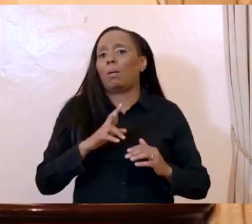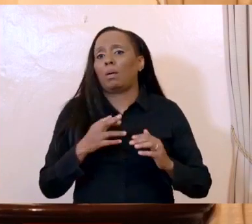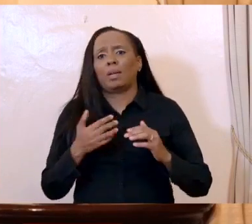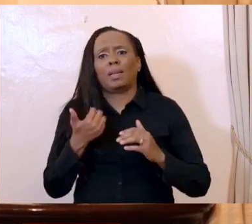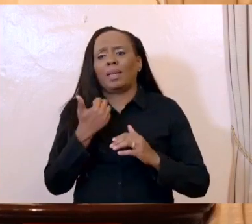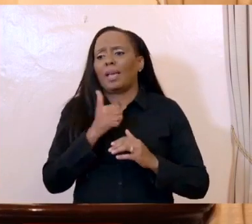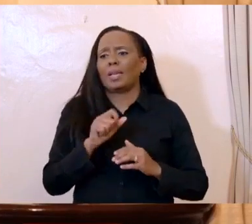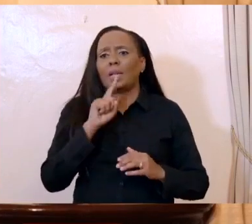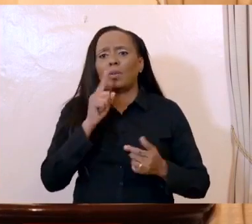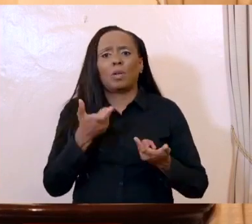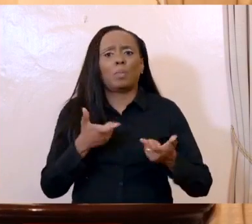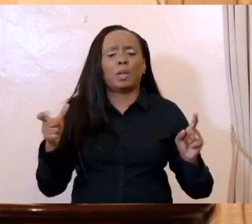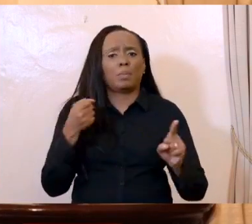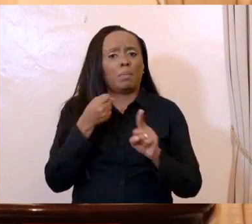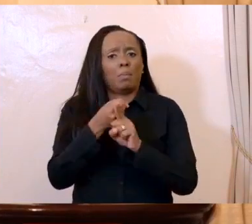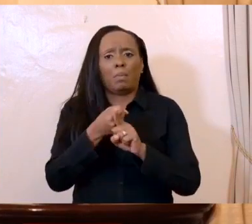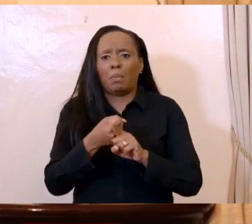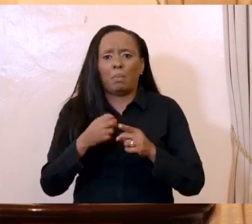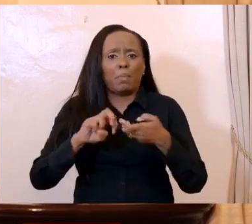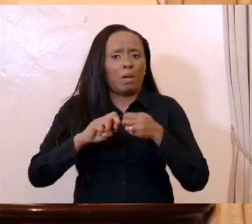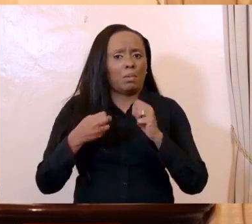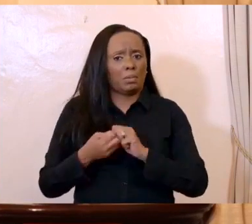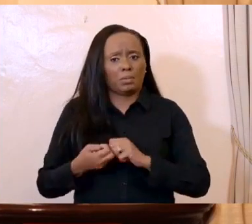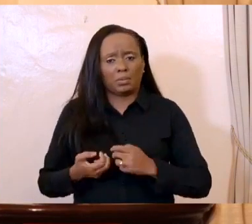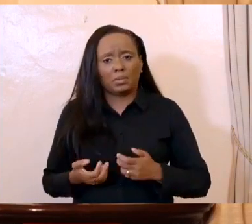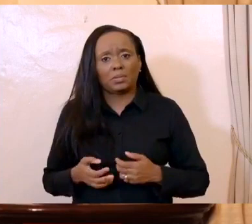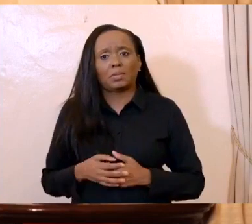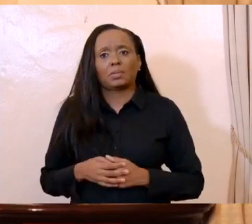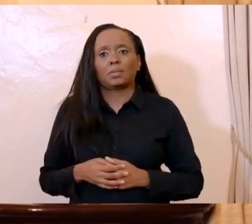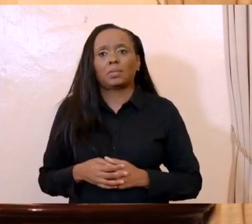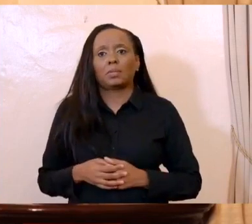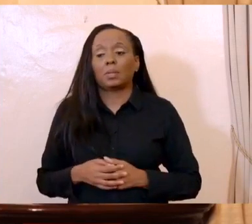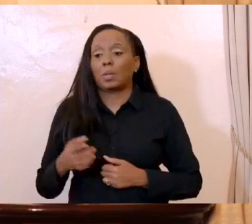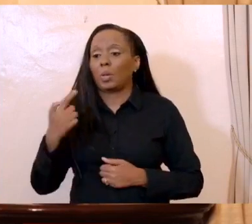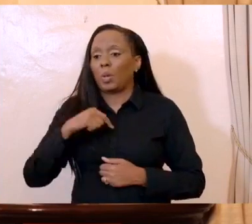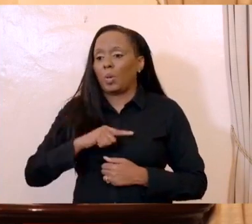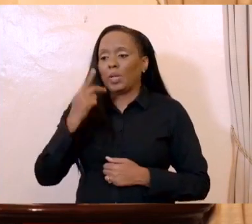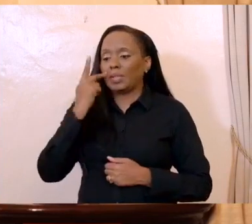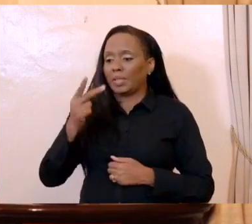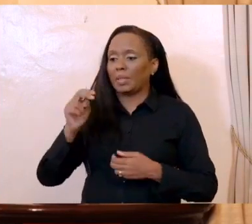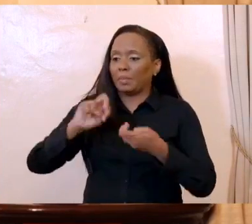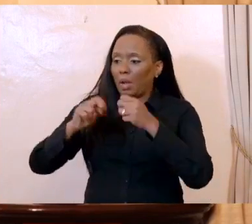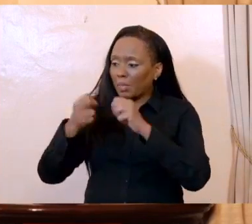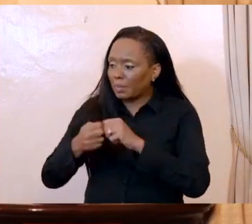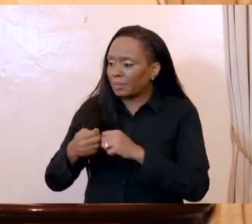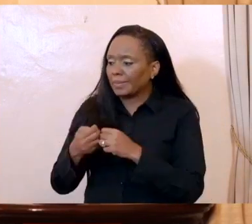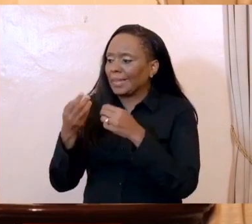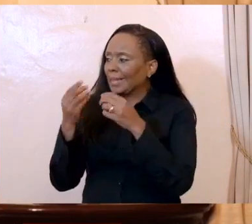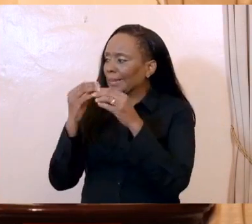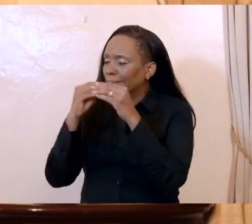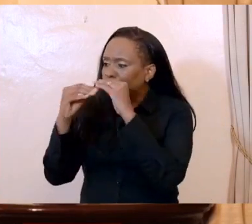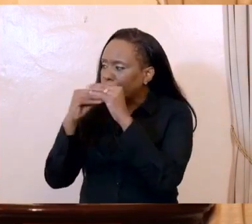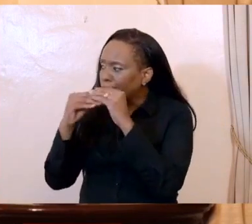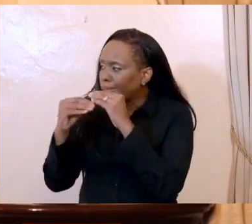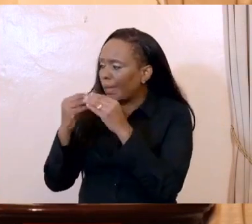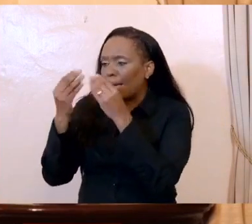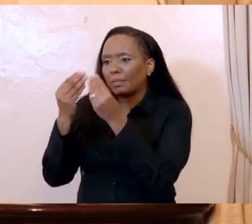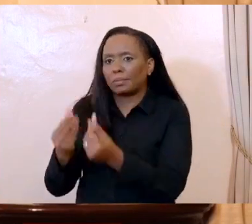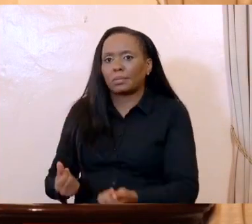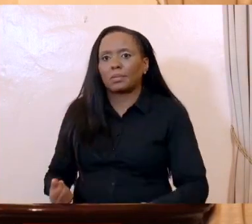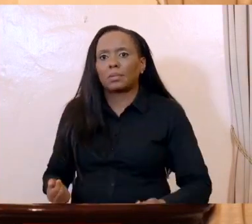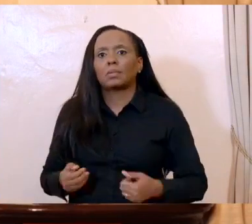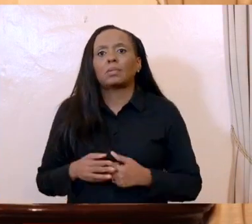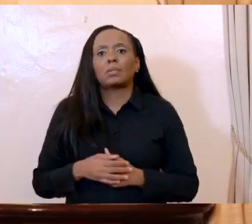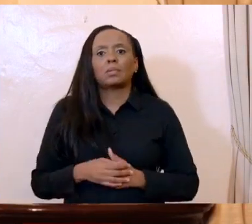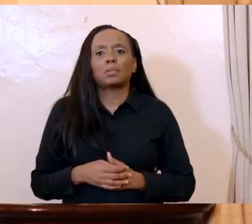So we have gotten those, we've addressed them as they came up with no delay at all.